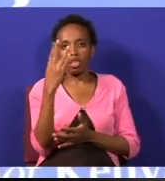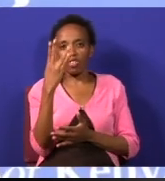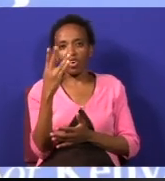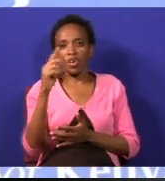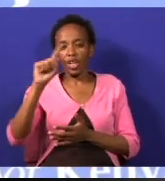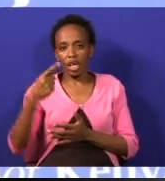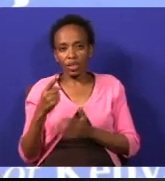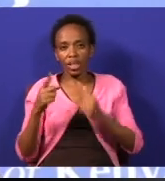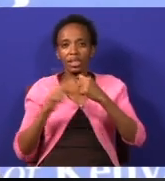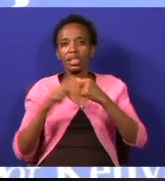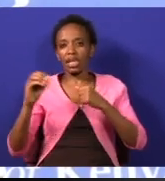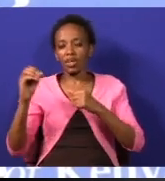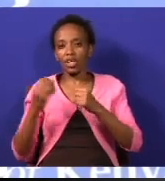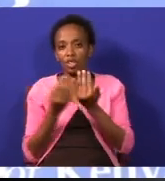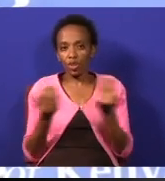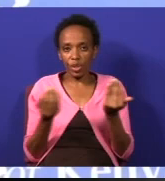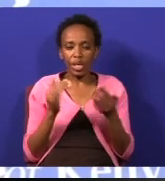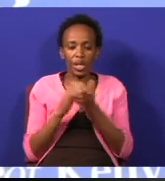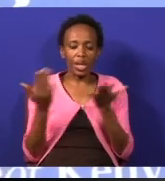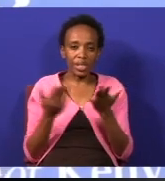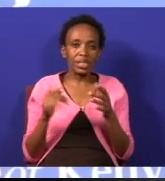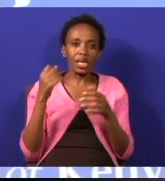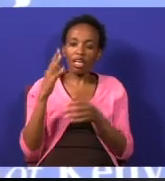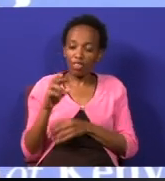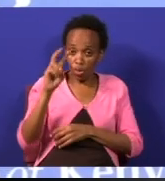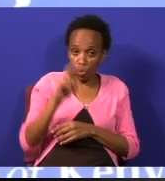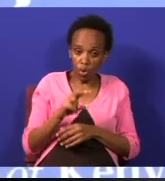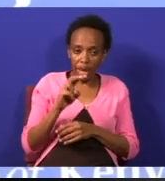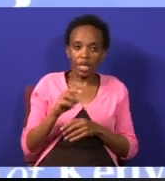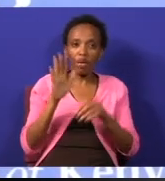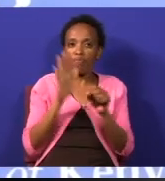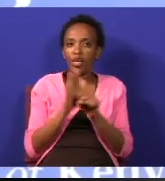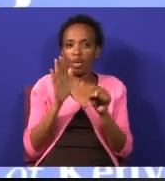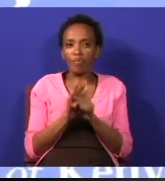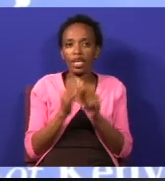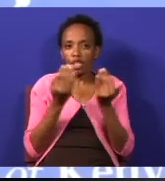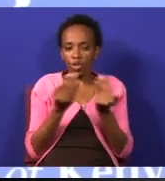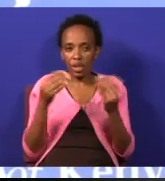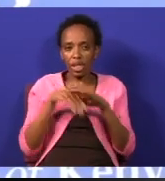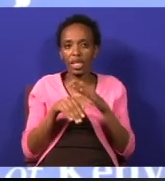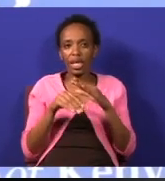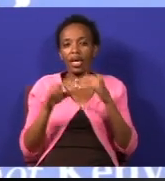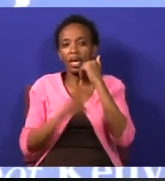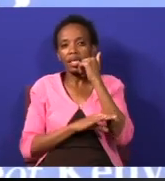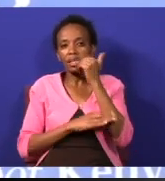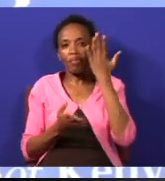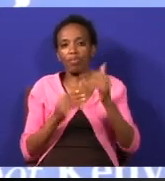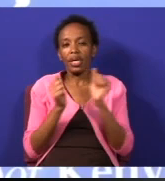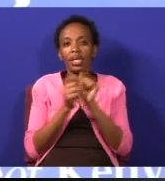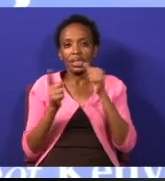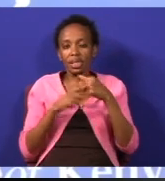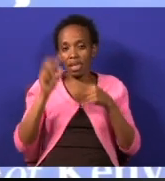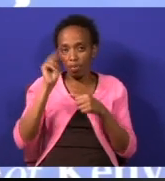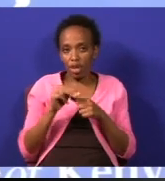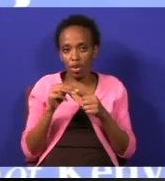34,600 children in the country. That is, if you look at the population in the country, it's around 16 million. So we've been able to